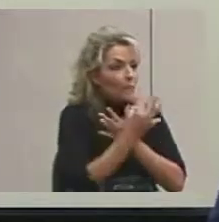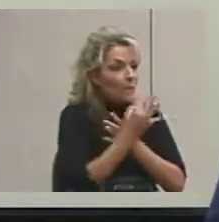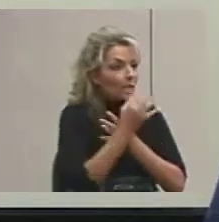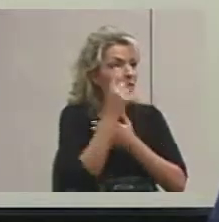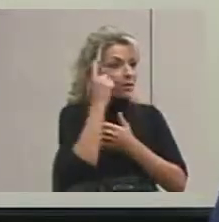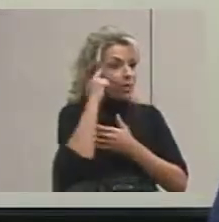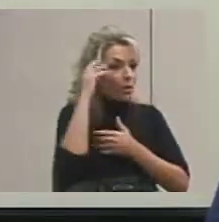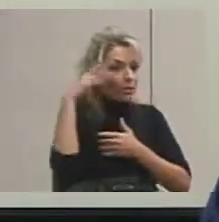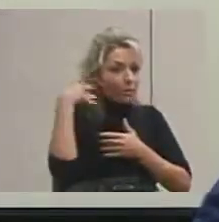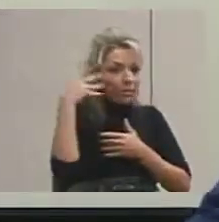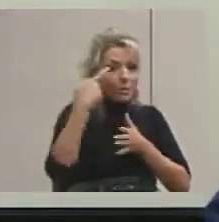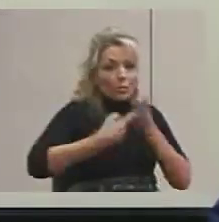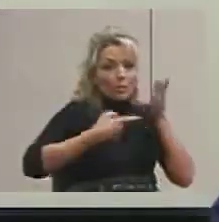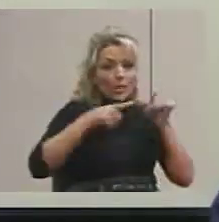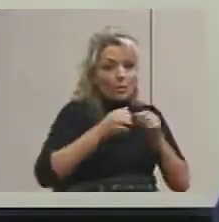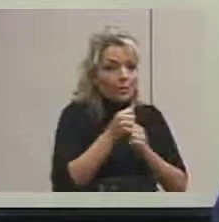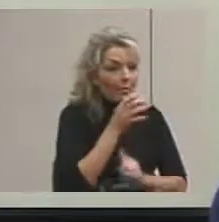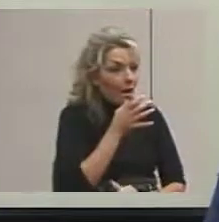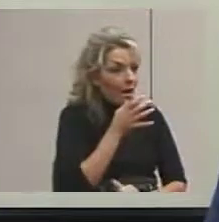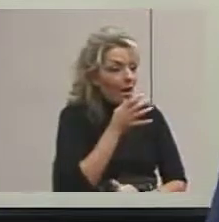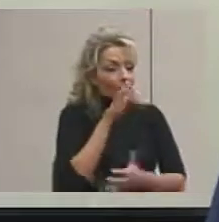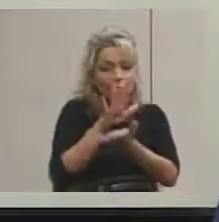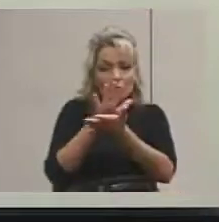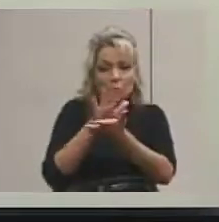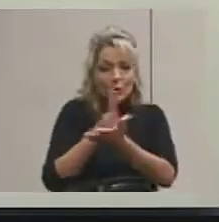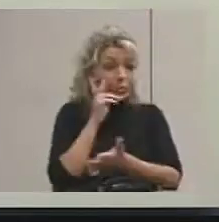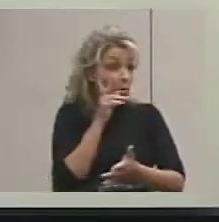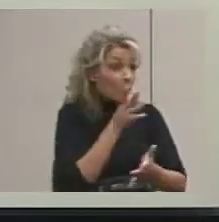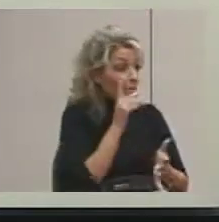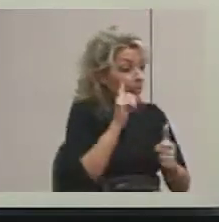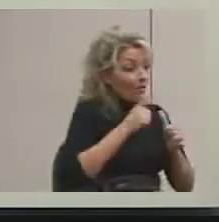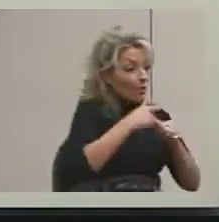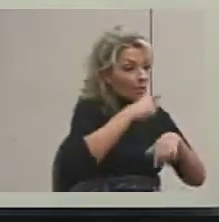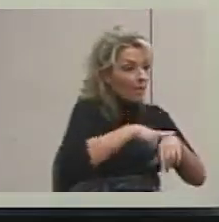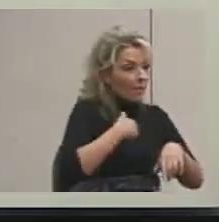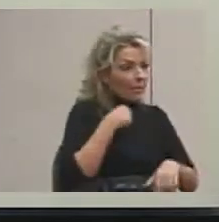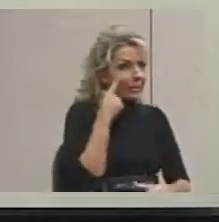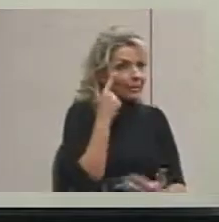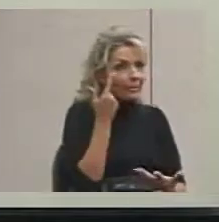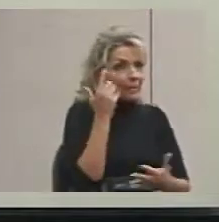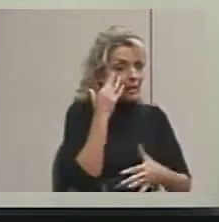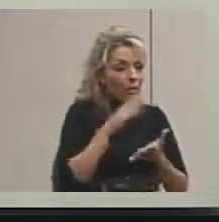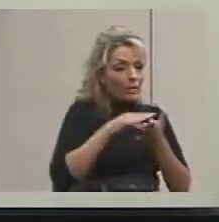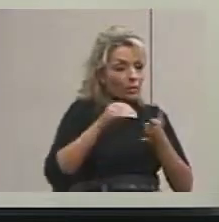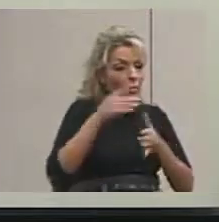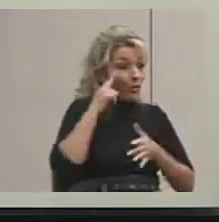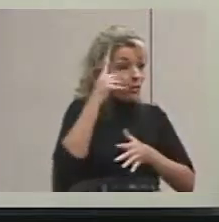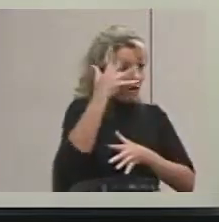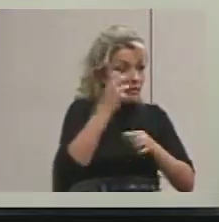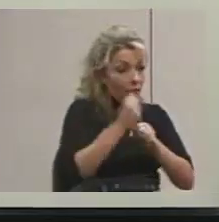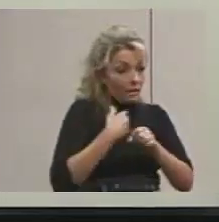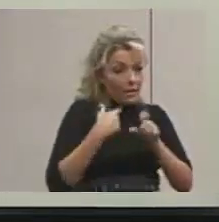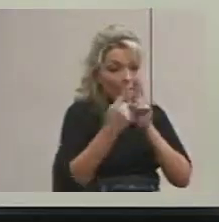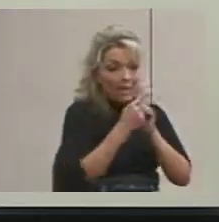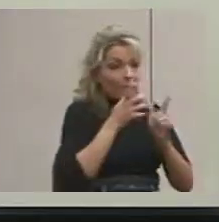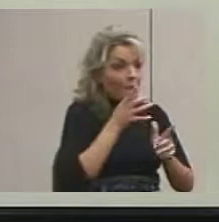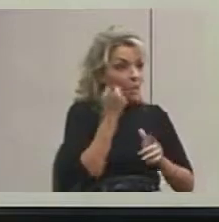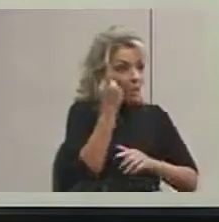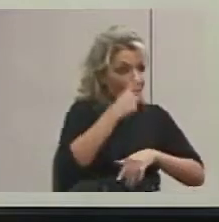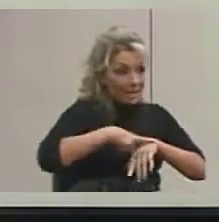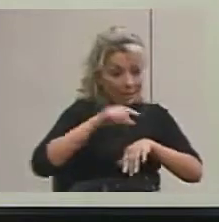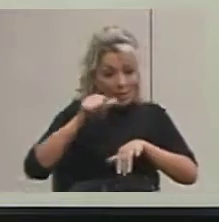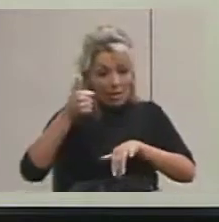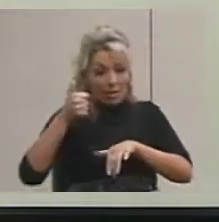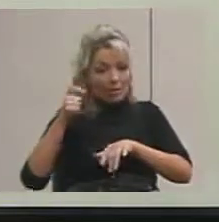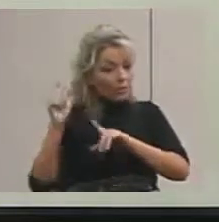to happen with mom and with school. And we did see mom for the first time in I've known this student 5 years, and I've only seen her one other time in 5 years. She did